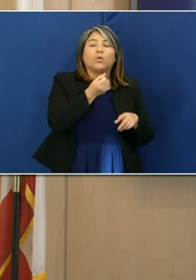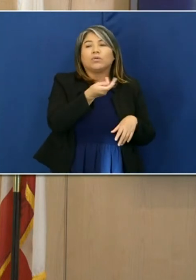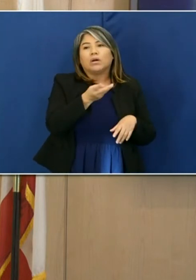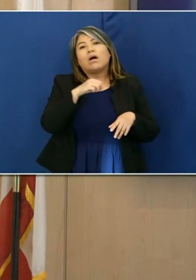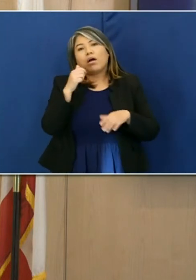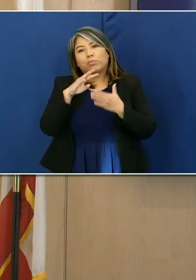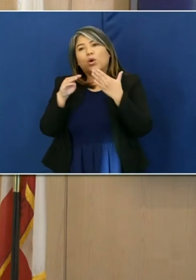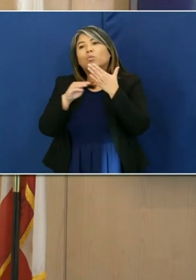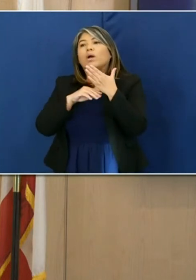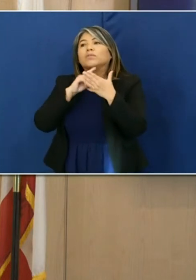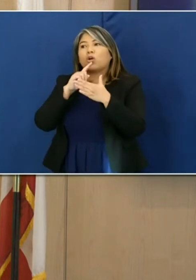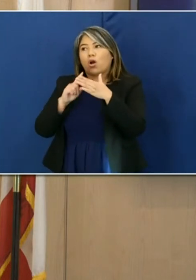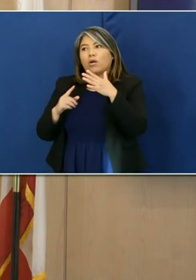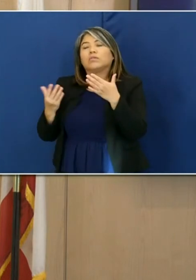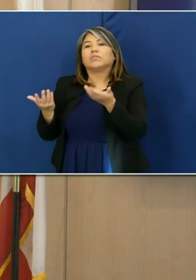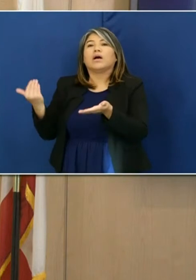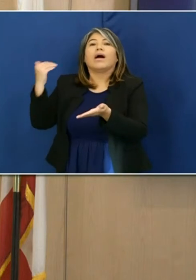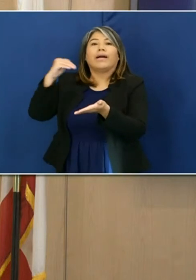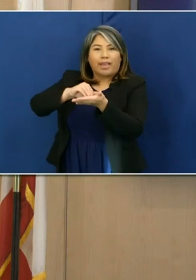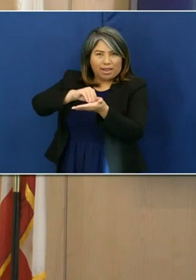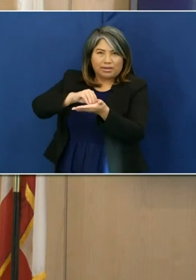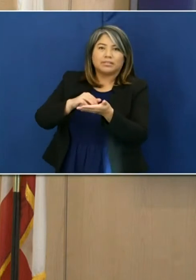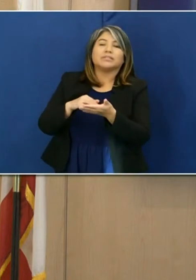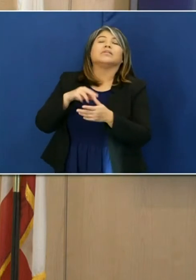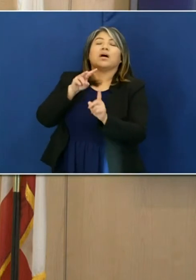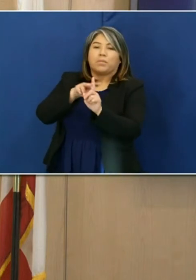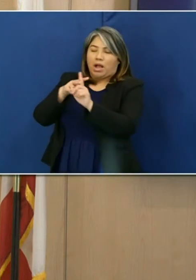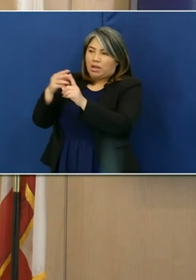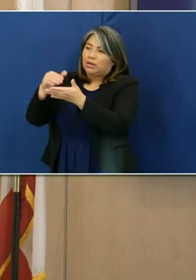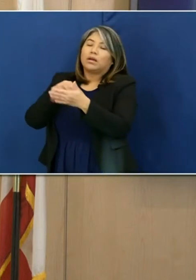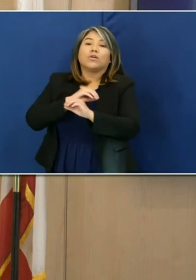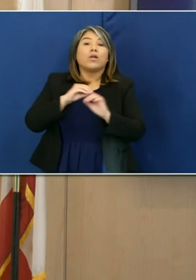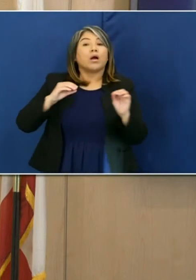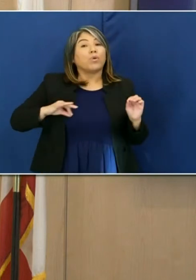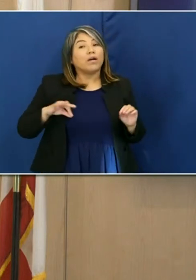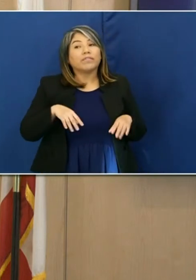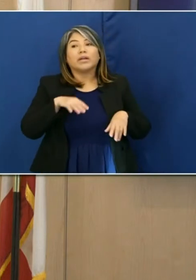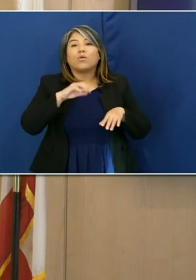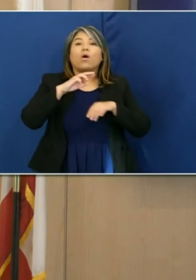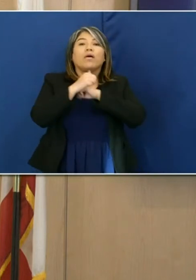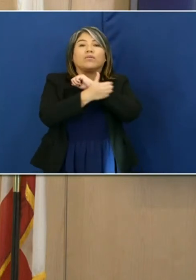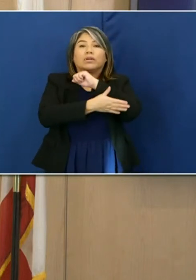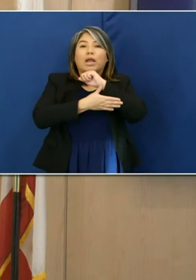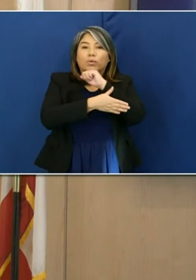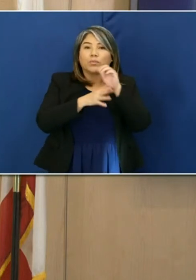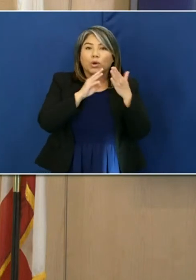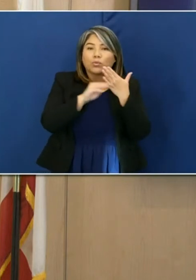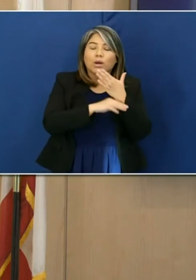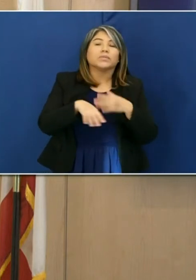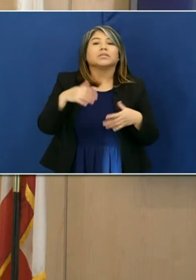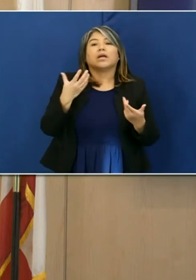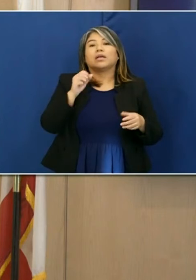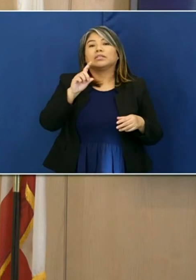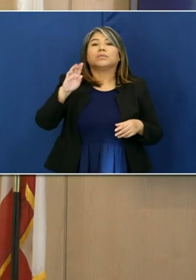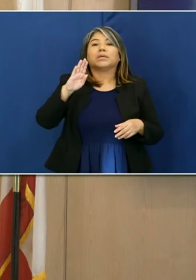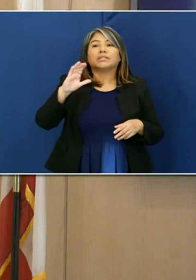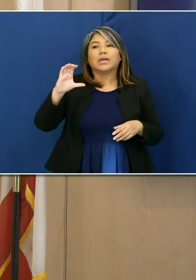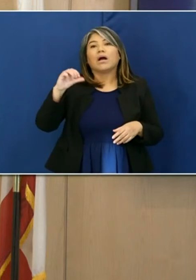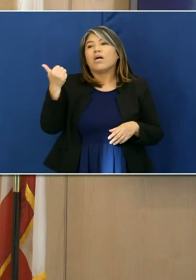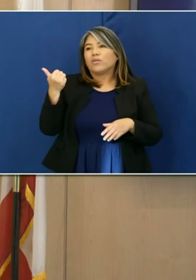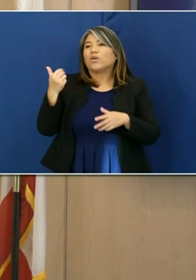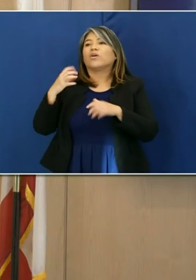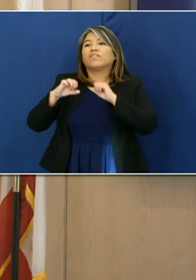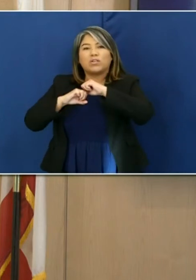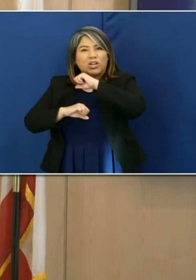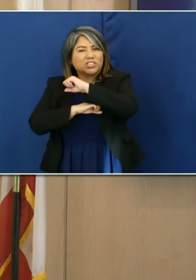thankfully, the state program, the county programs, nonprofit programs, things that the SDBC and the San Diego Foundation, others, all of